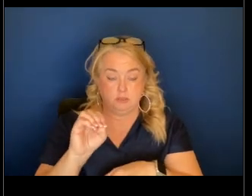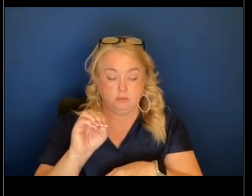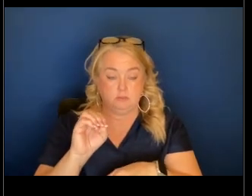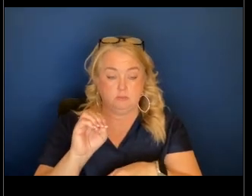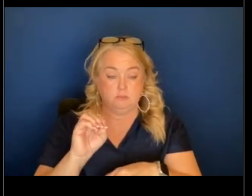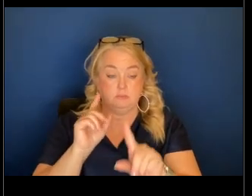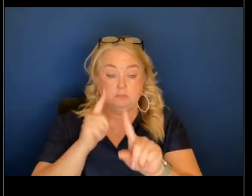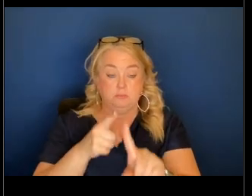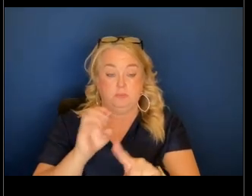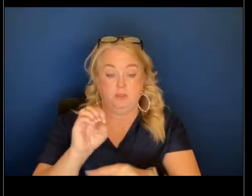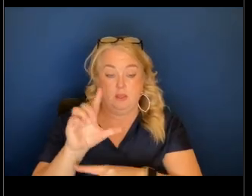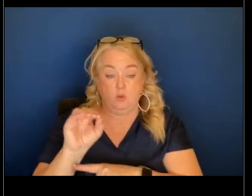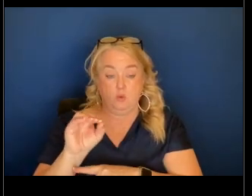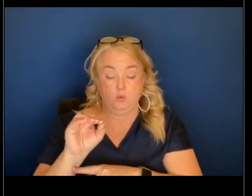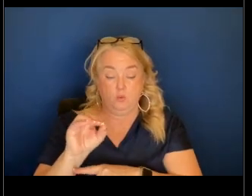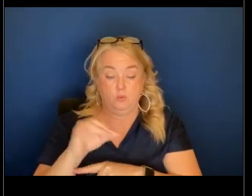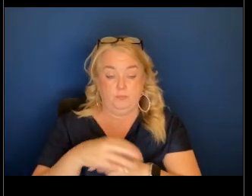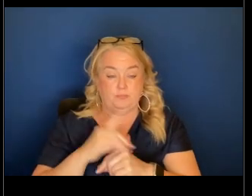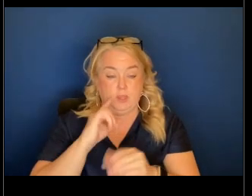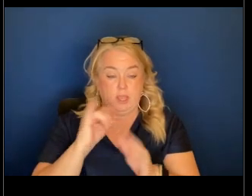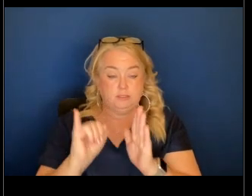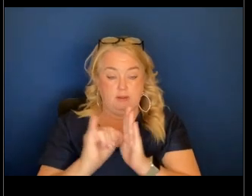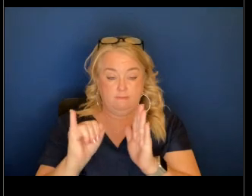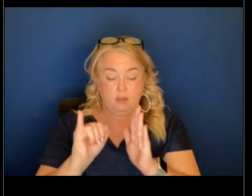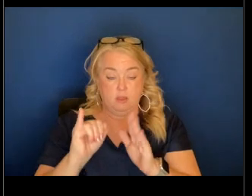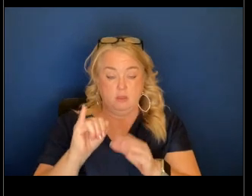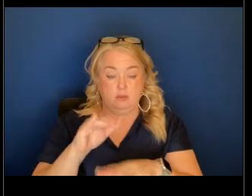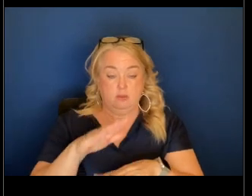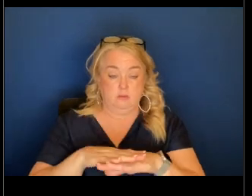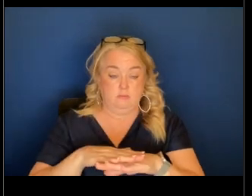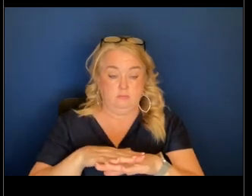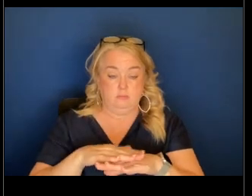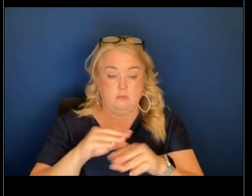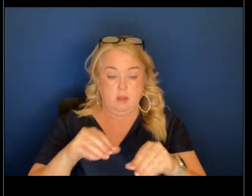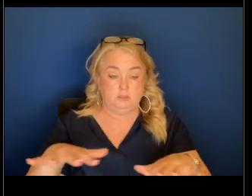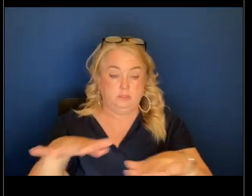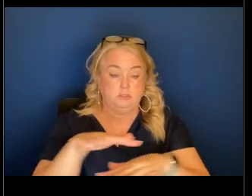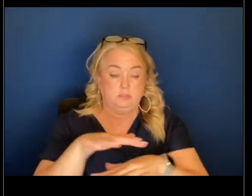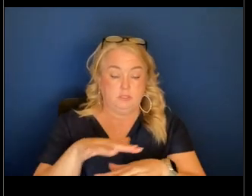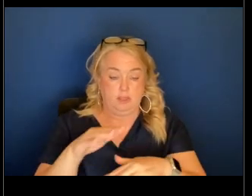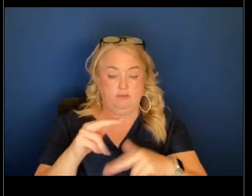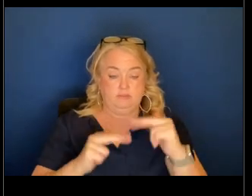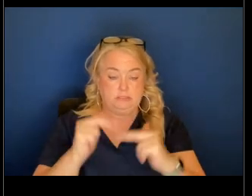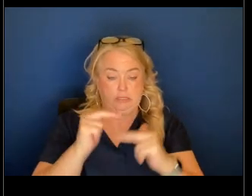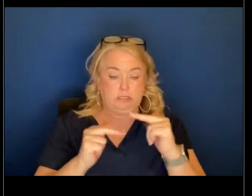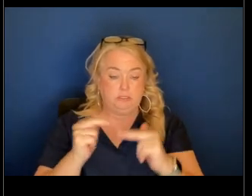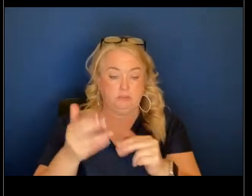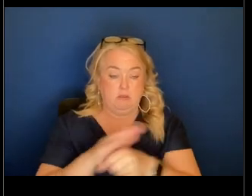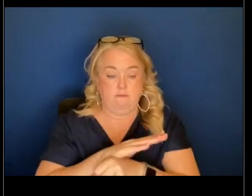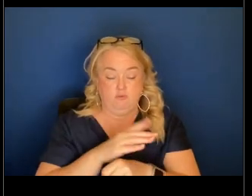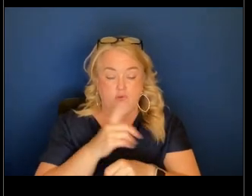where the ELO, to identify on-site facilities covered under Requirement